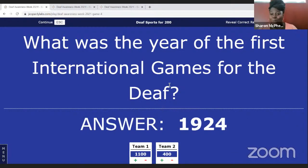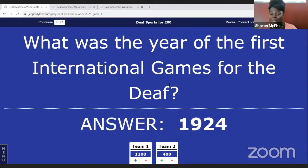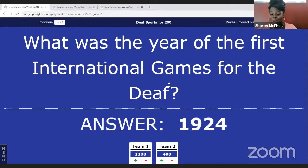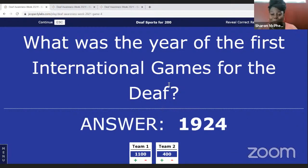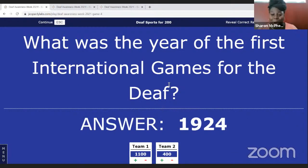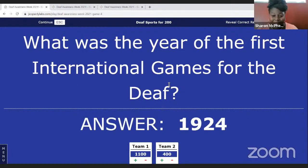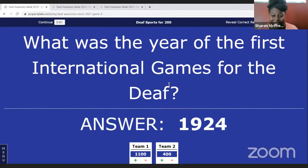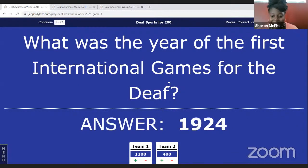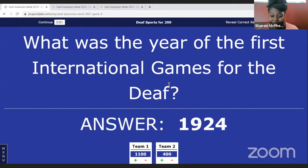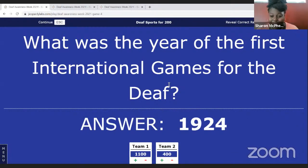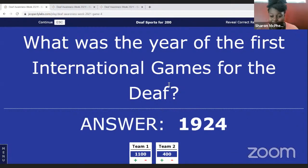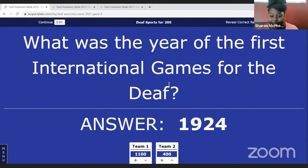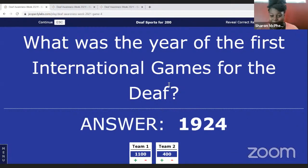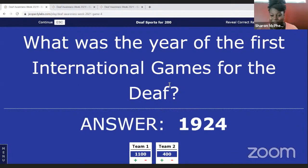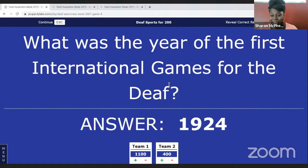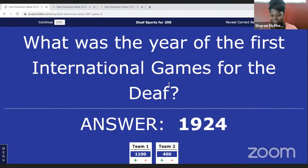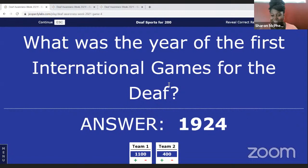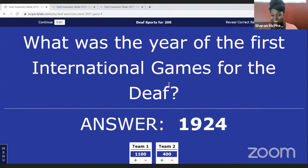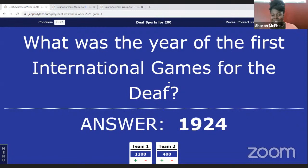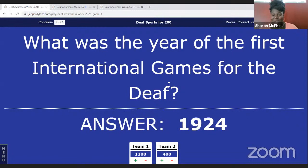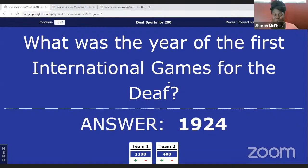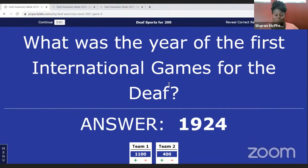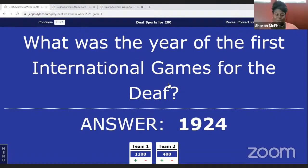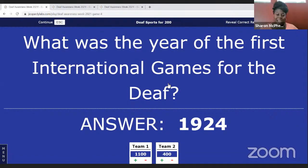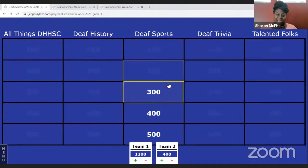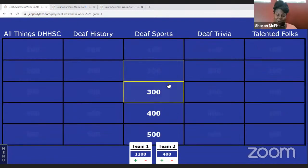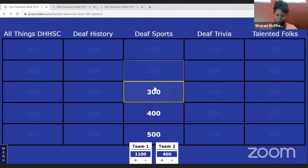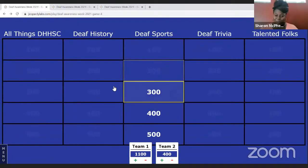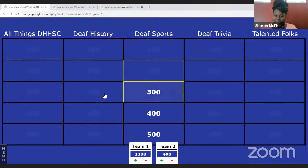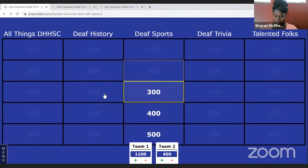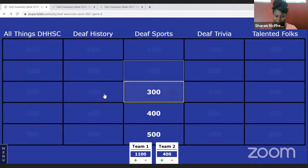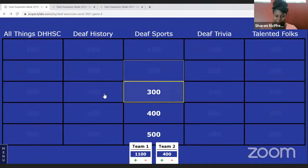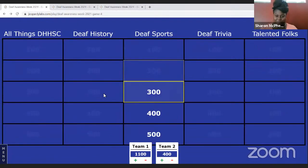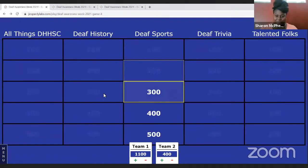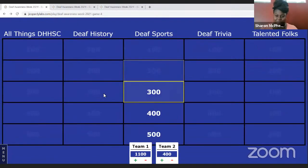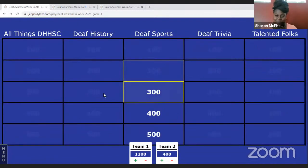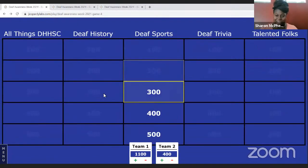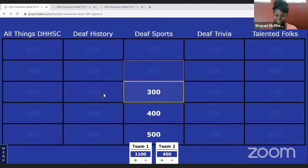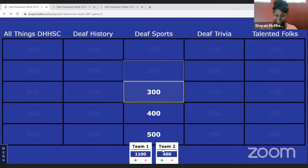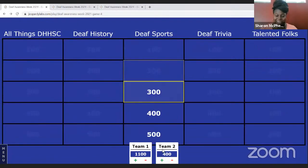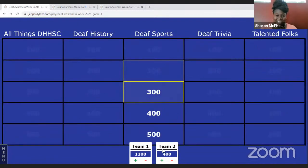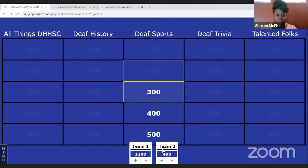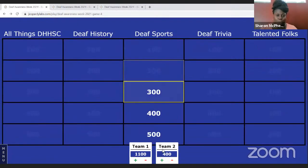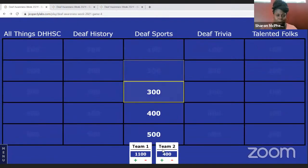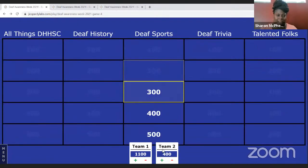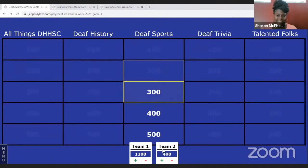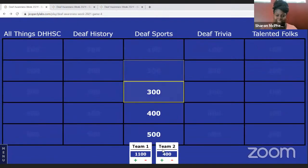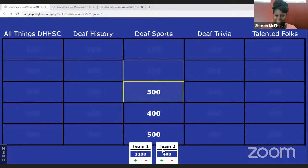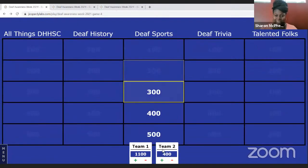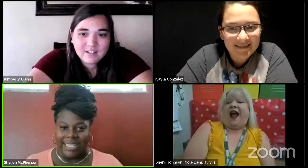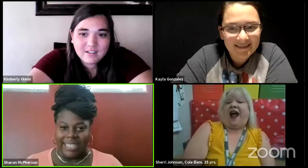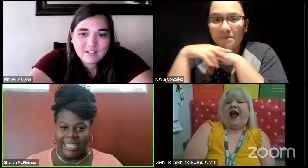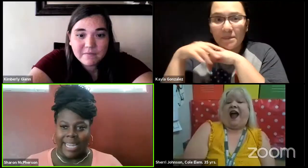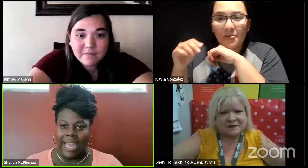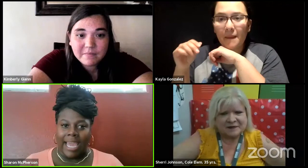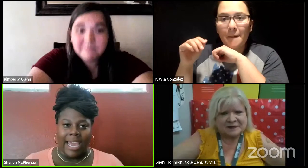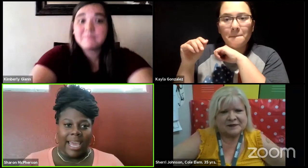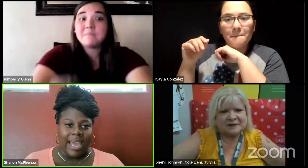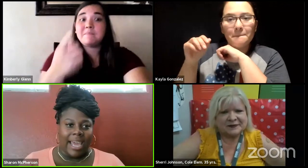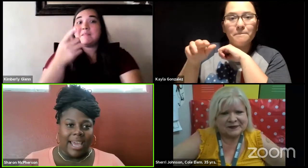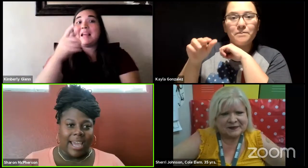$1924. That was a long time ago. Wow. Indeed it was, Kayla is